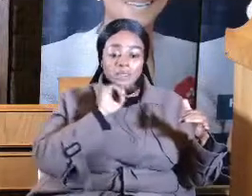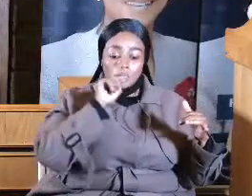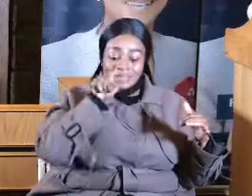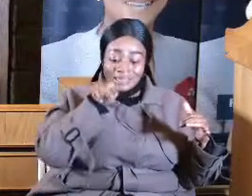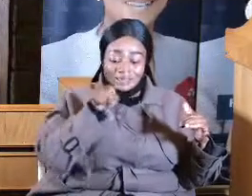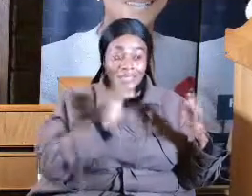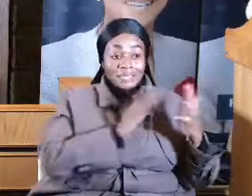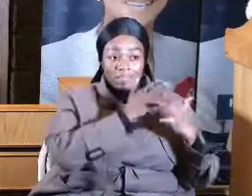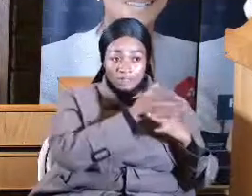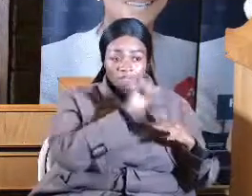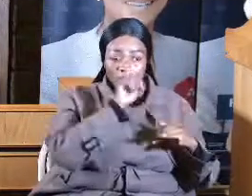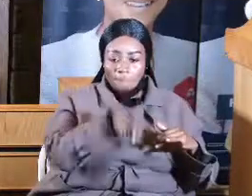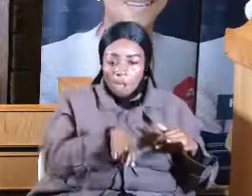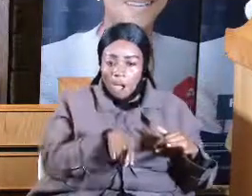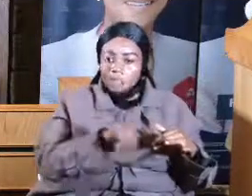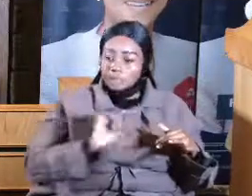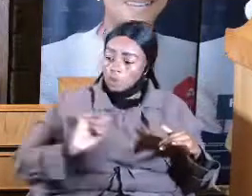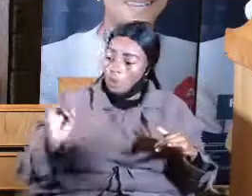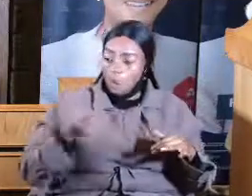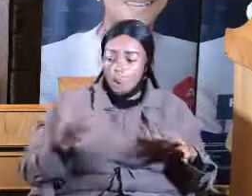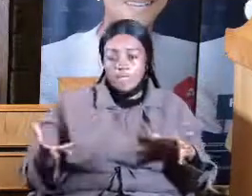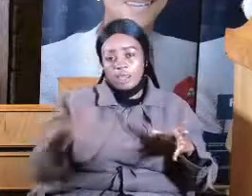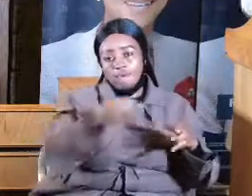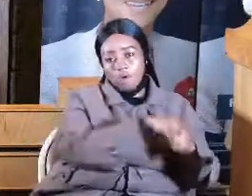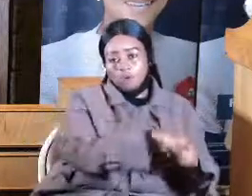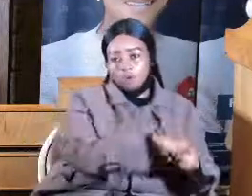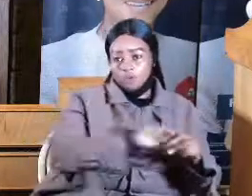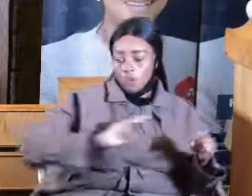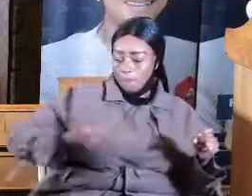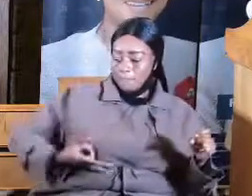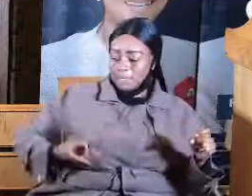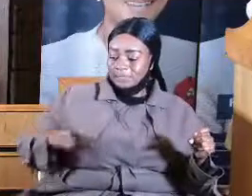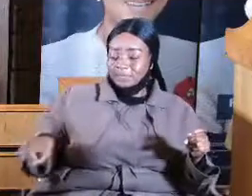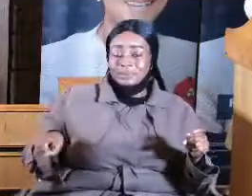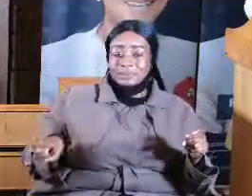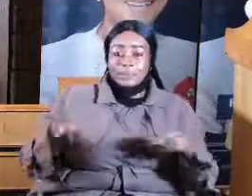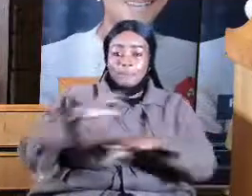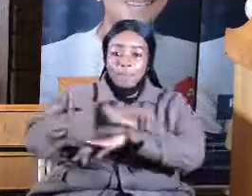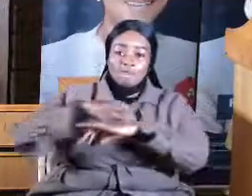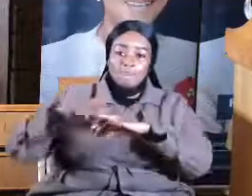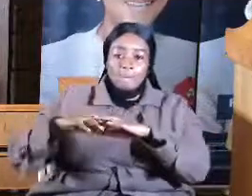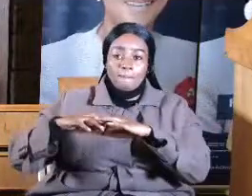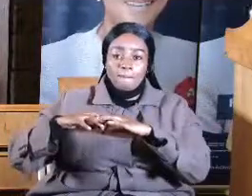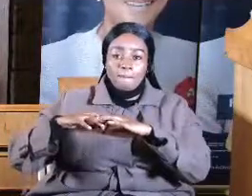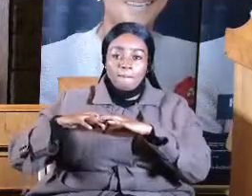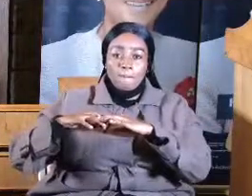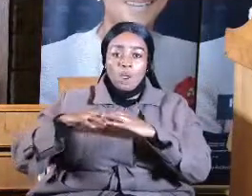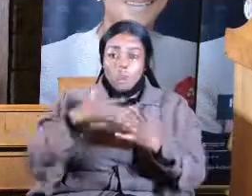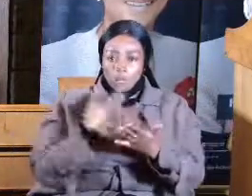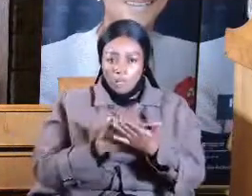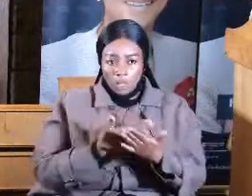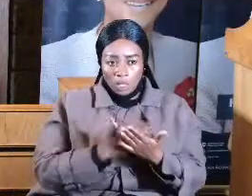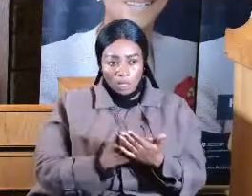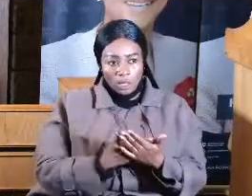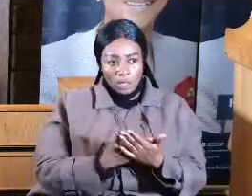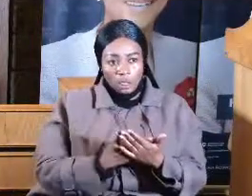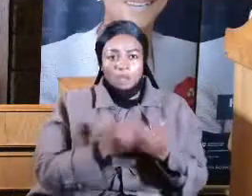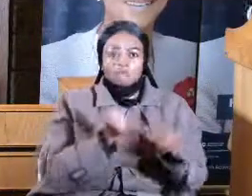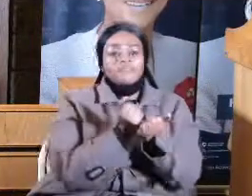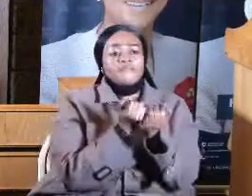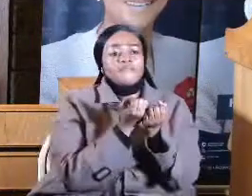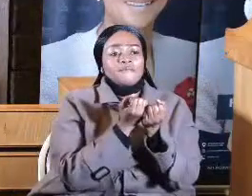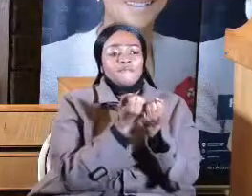must seek to touch those women. It must target those women so that we can be able to liberate